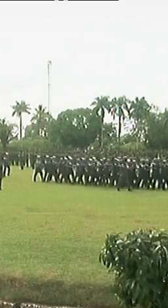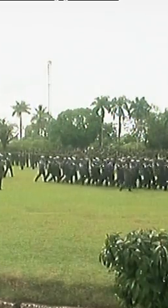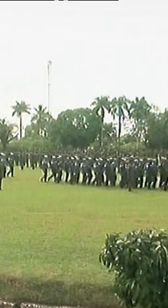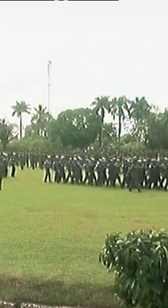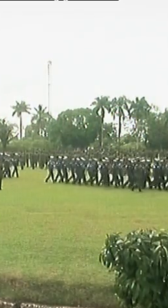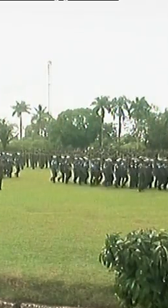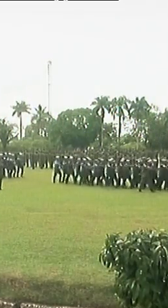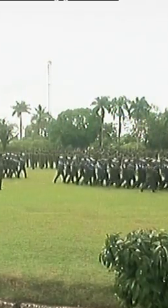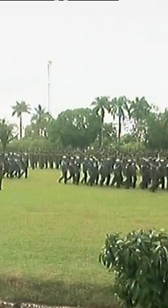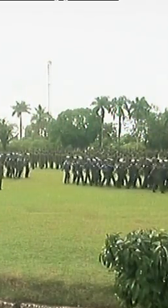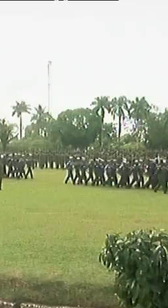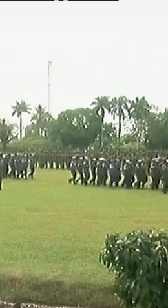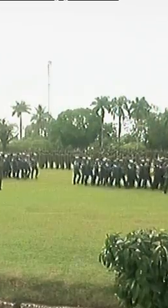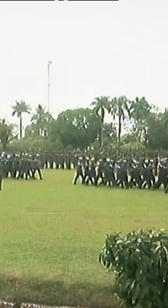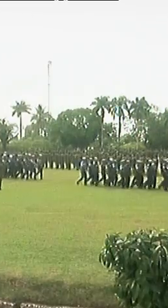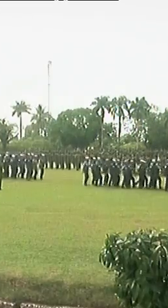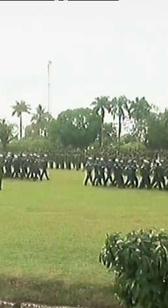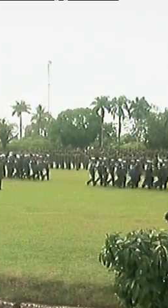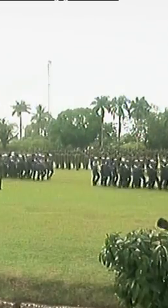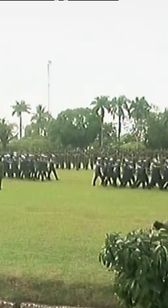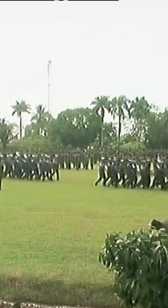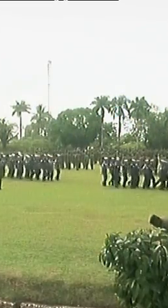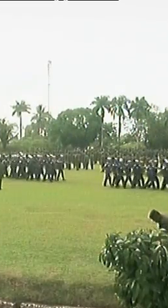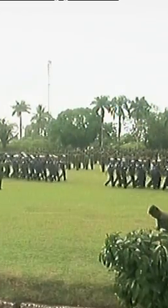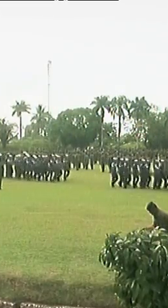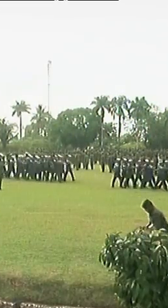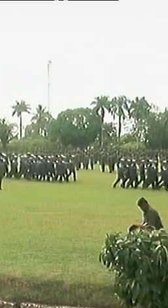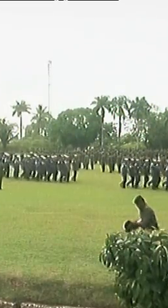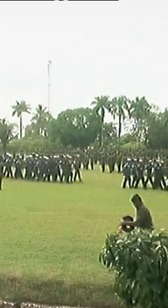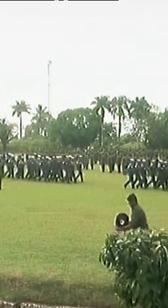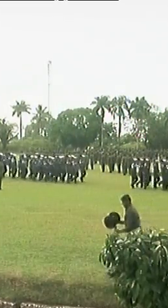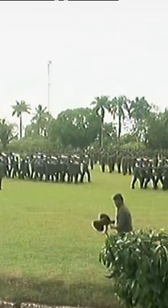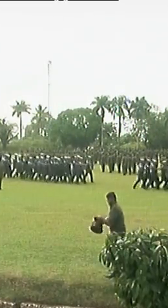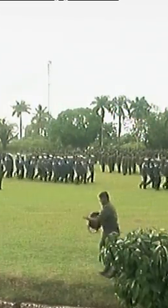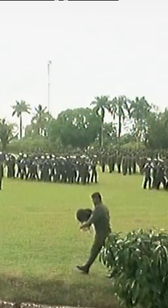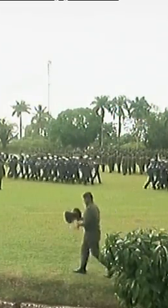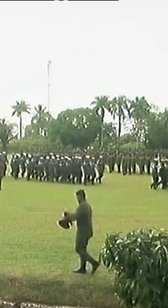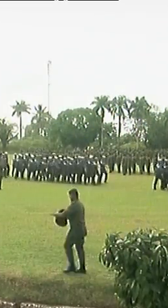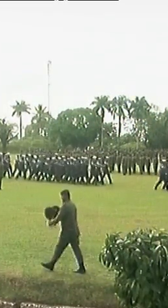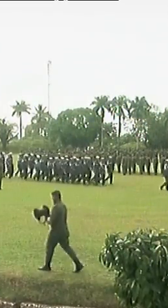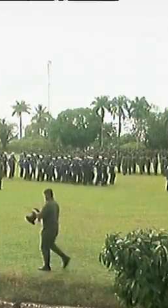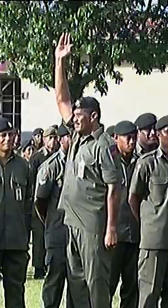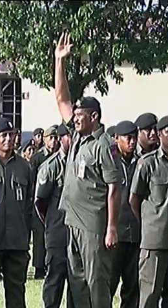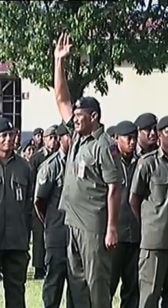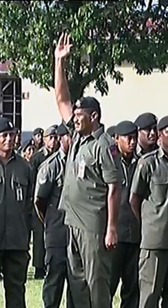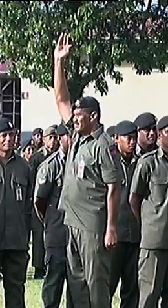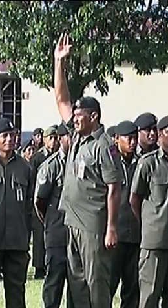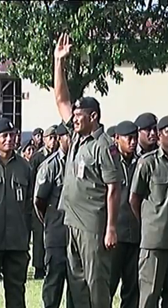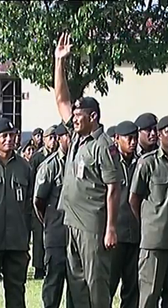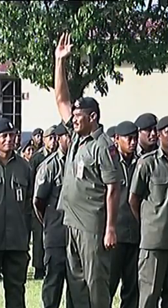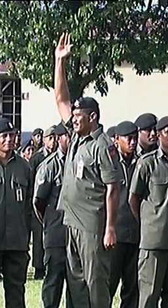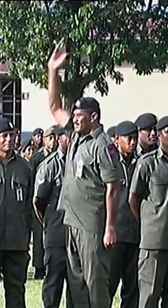Training Group and has extensive experience in all matters pertaining to military operations and